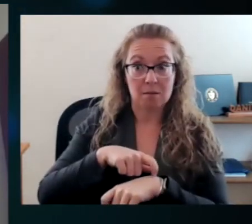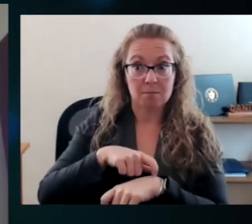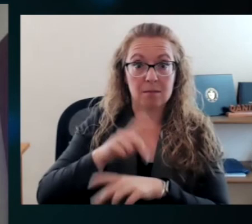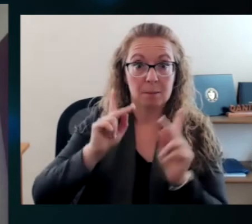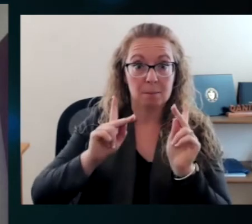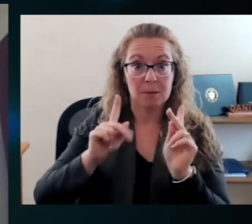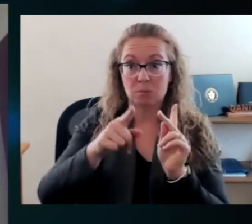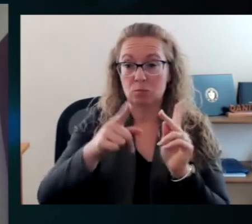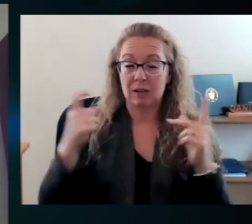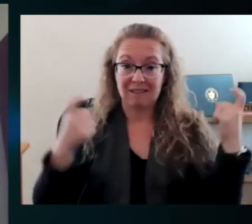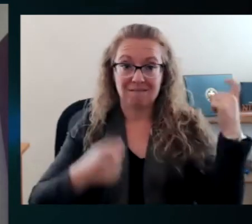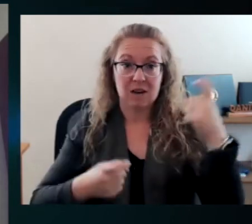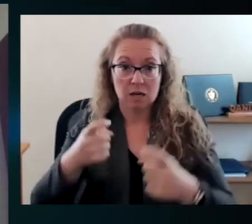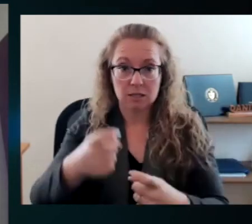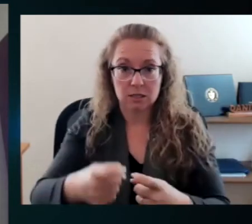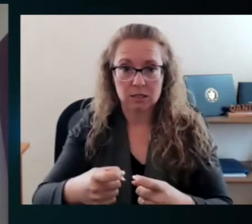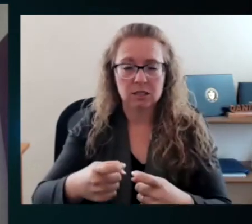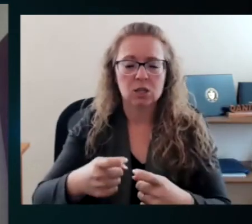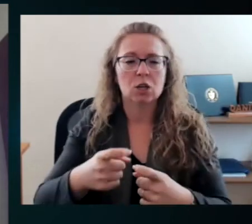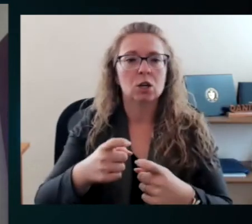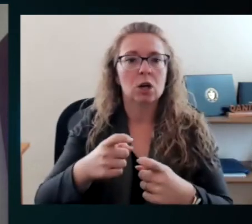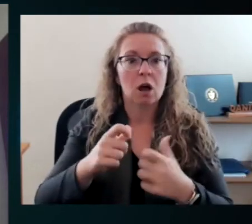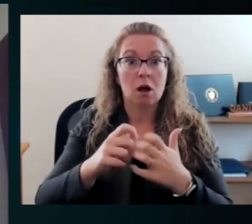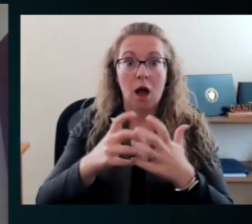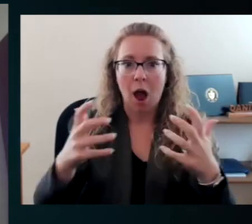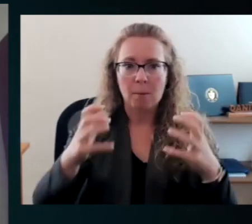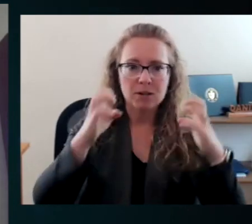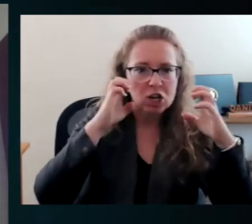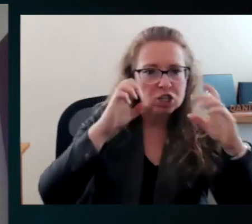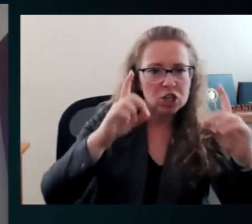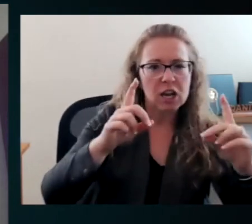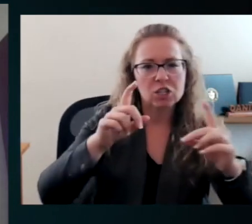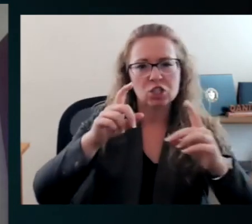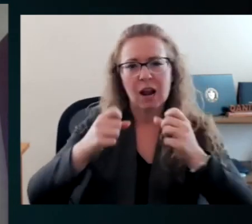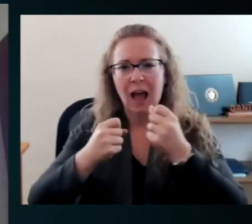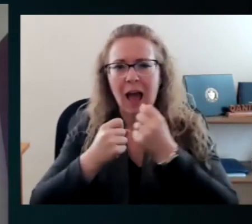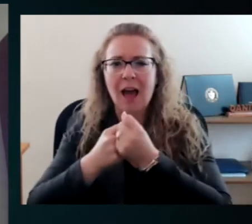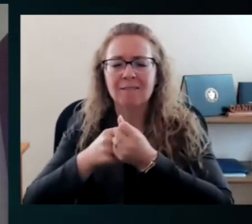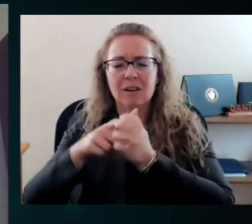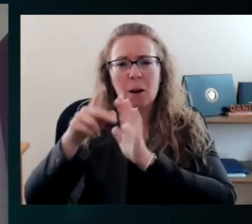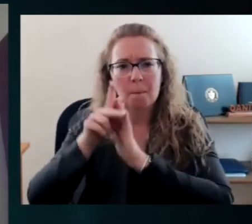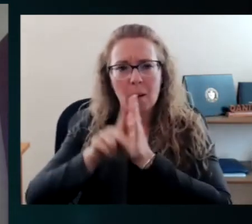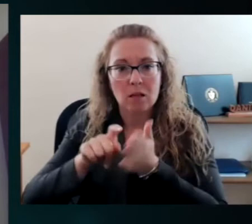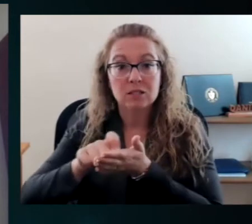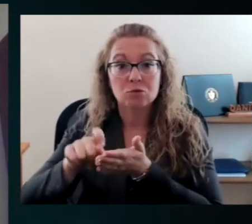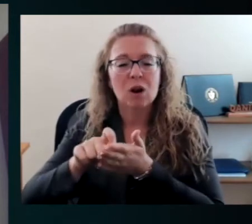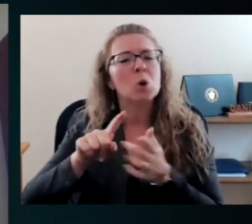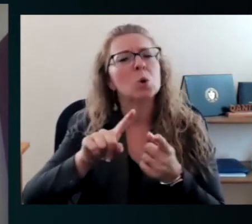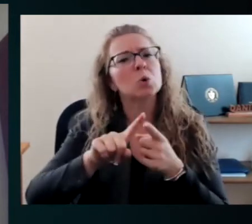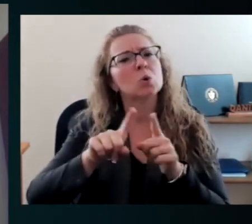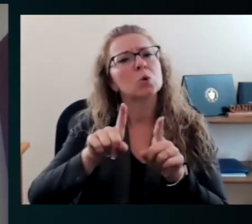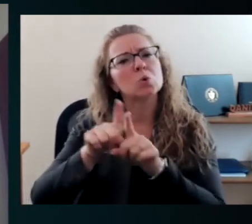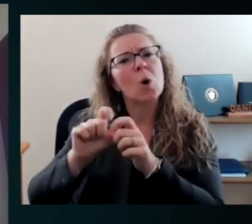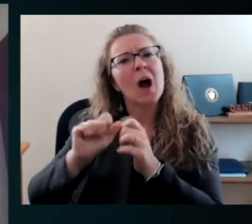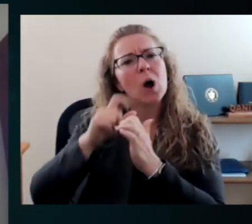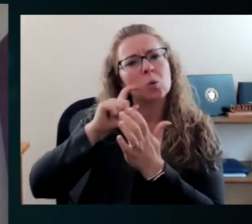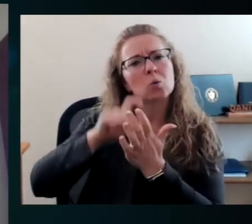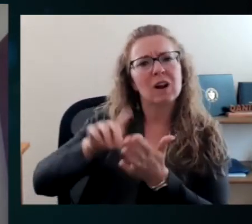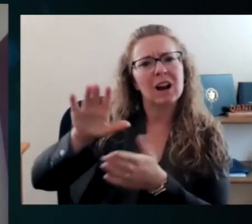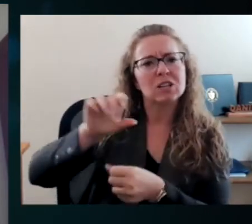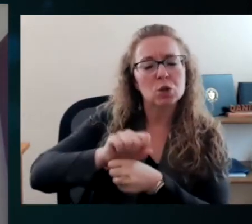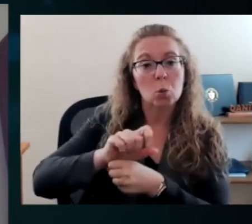to educate, advocate, write policies, etc., and how to embed recognition of that work in tenure and